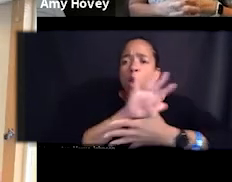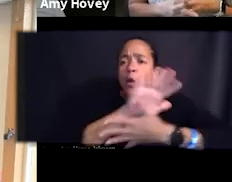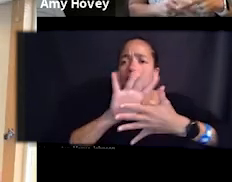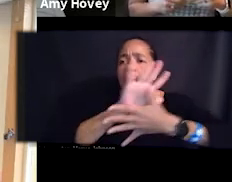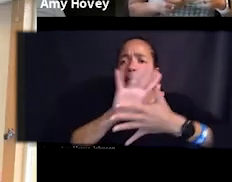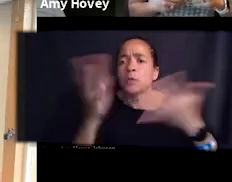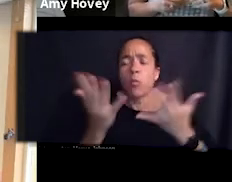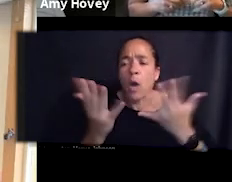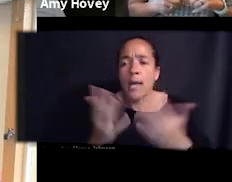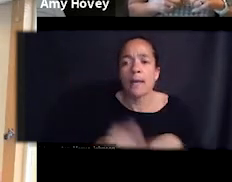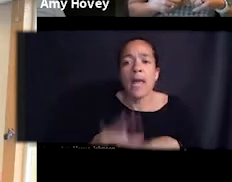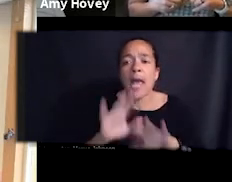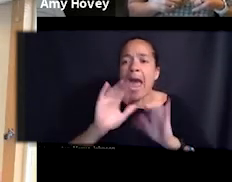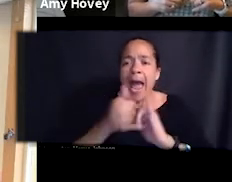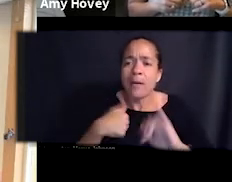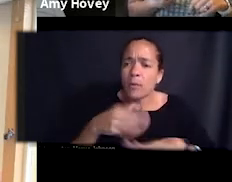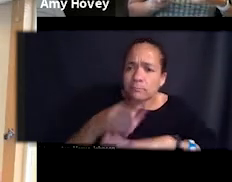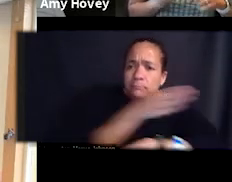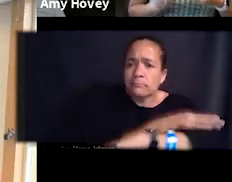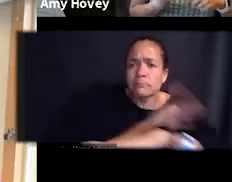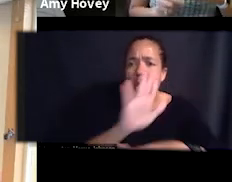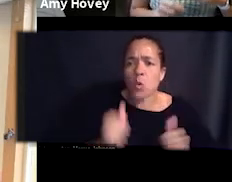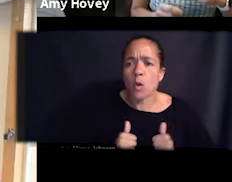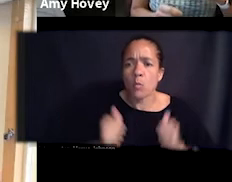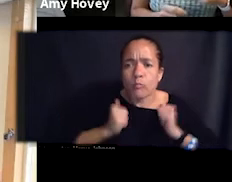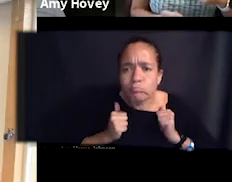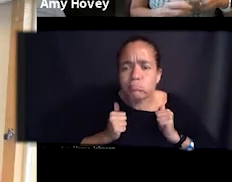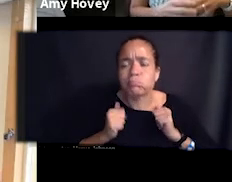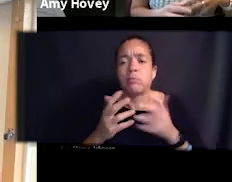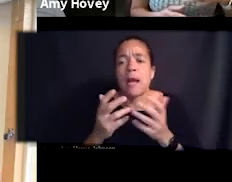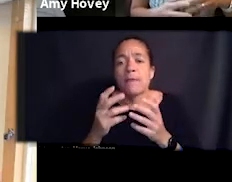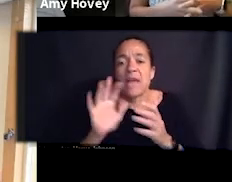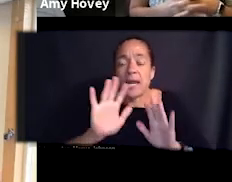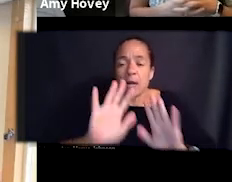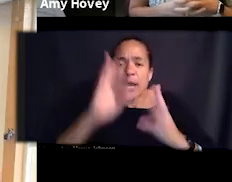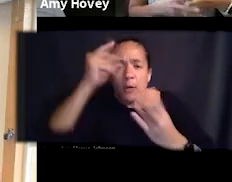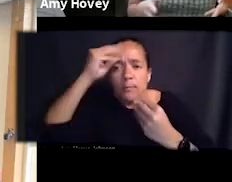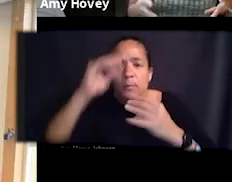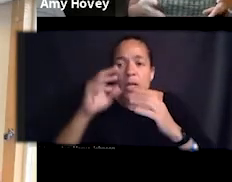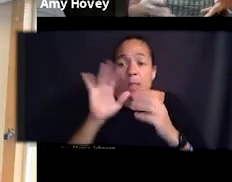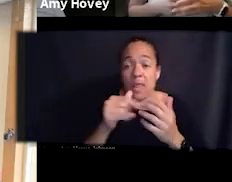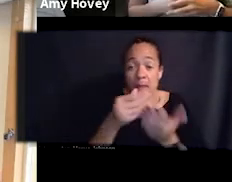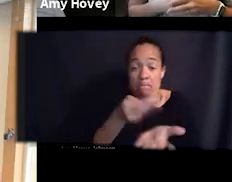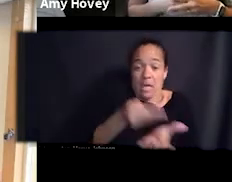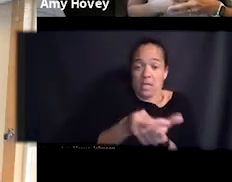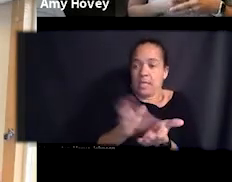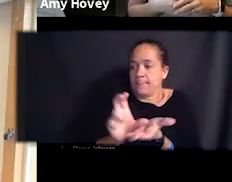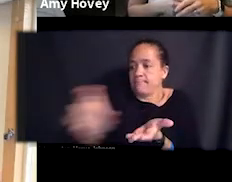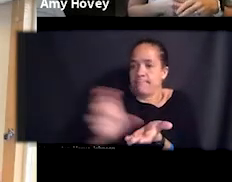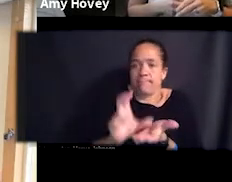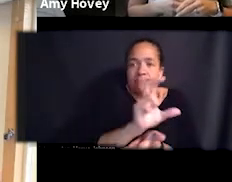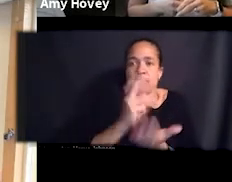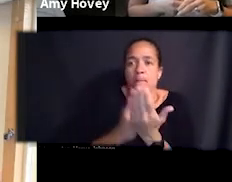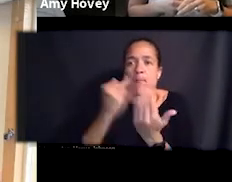life? And what were their thoughts on how to funnel that money to different projects to make that happen? We